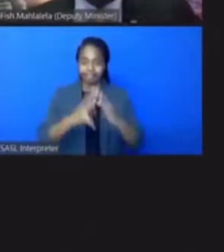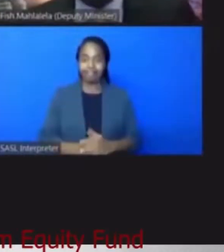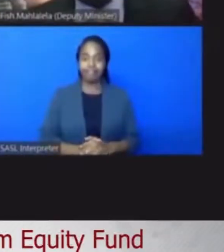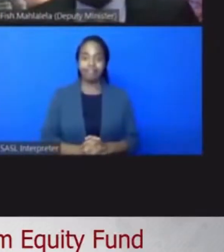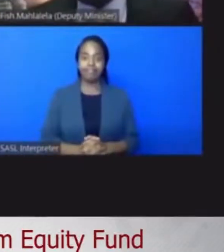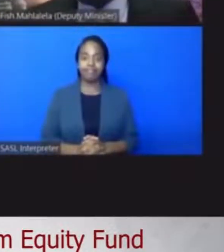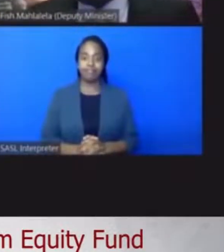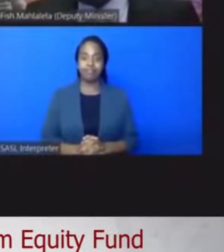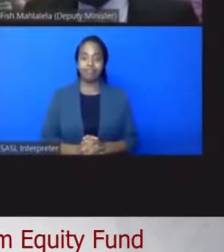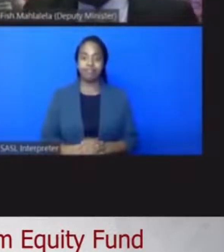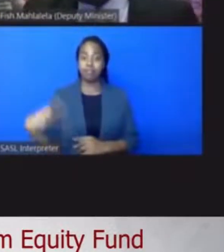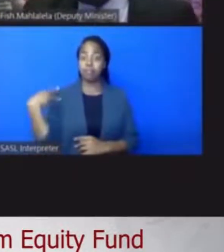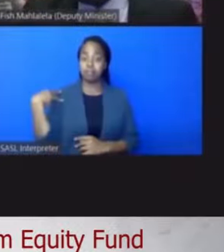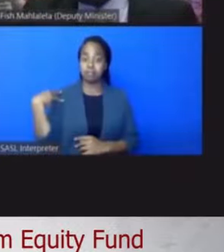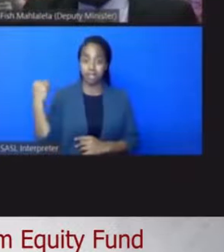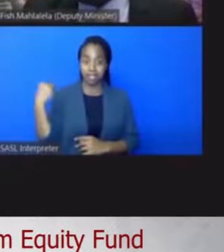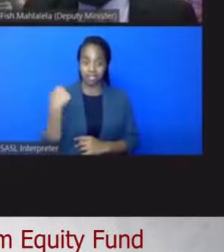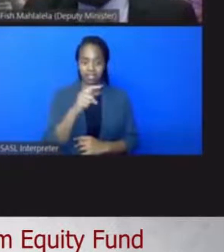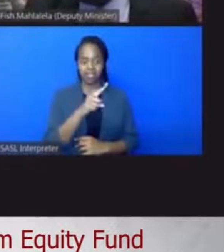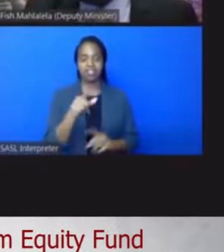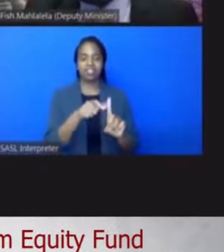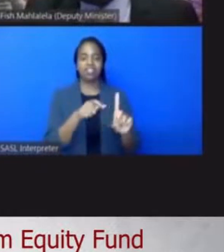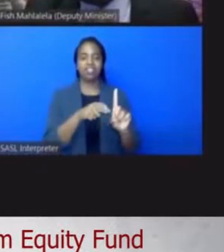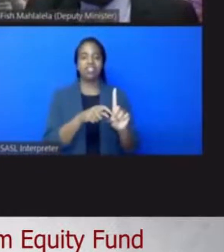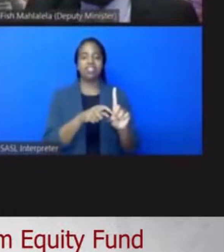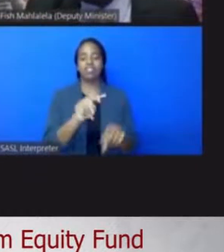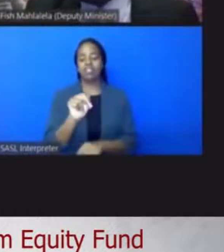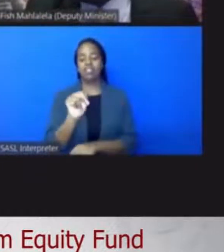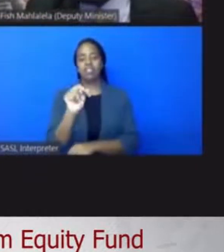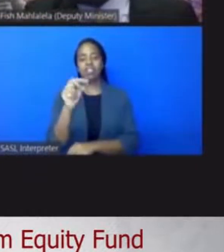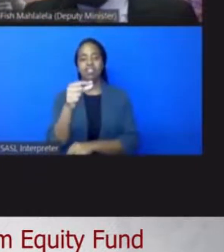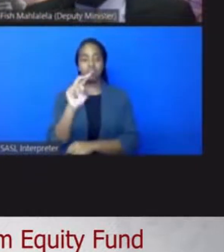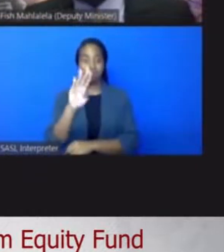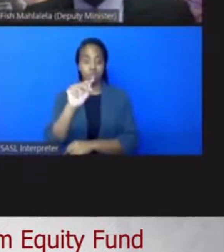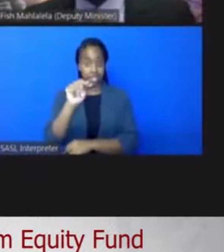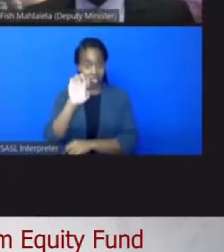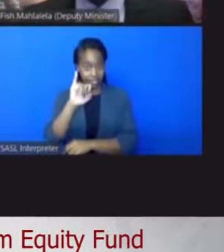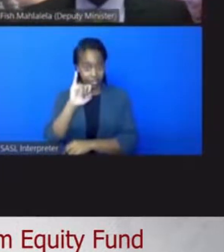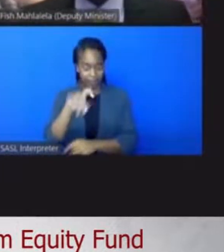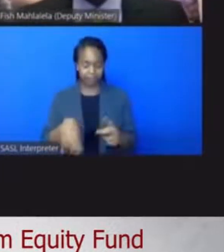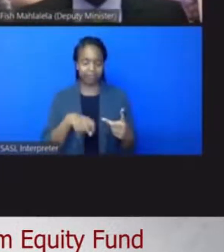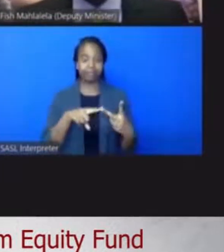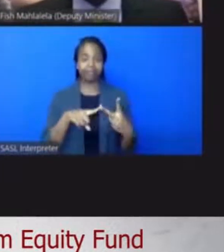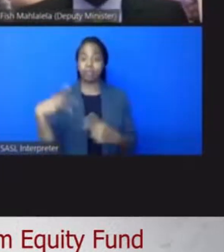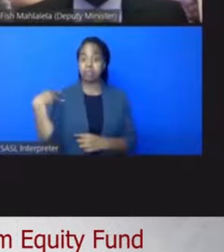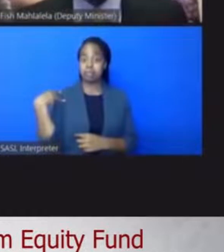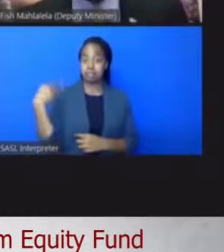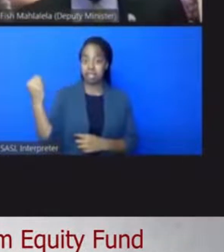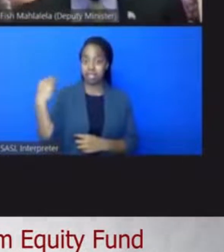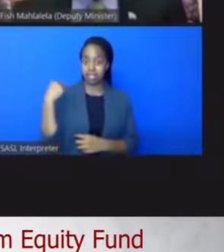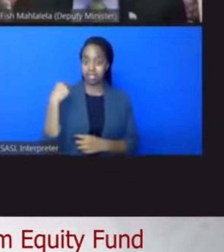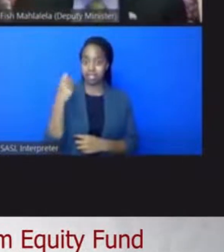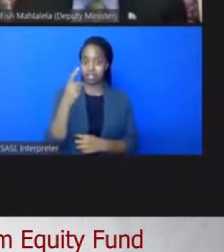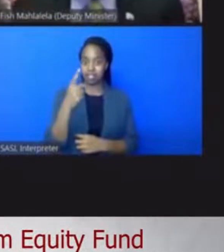South Africa's government has launched an over 1.2 billion rand Tourism Equity Fund. The Tourism Equity Fund, which has been established